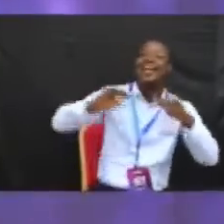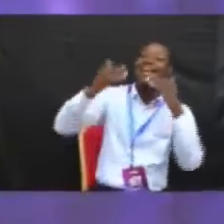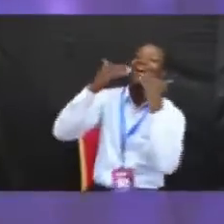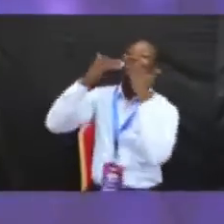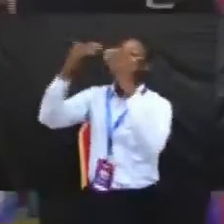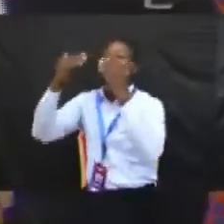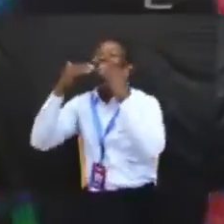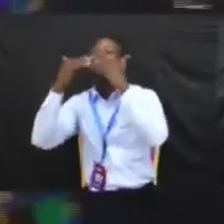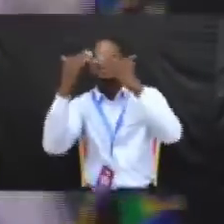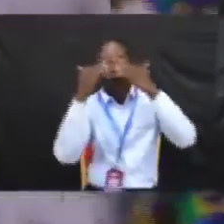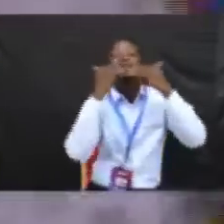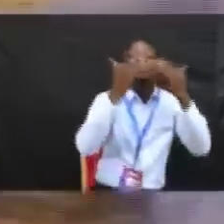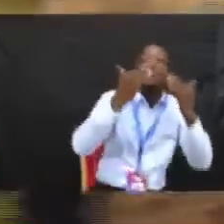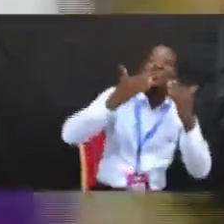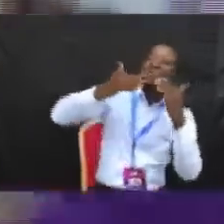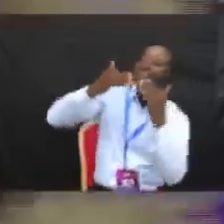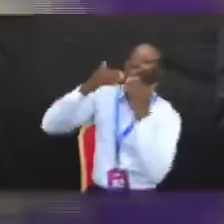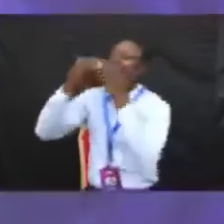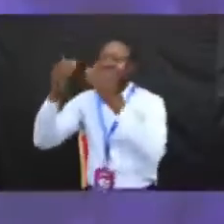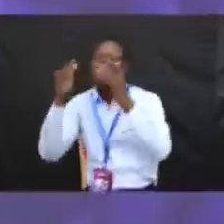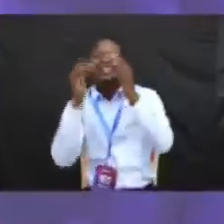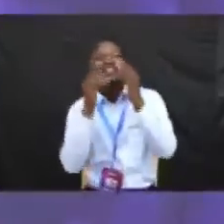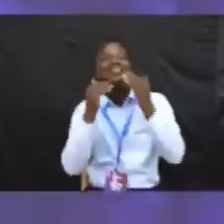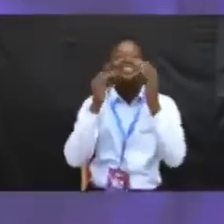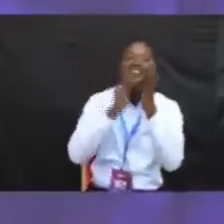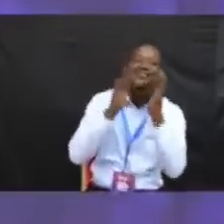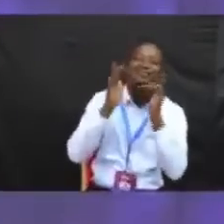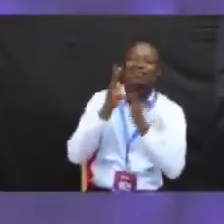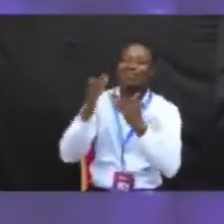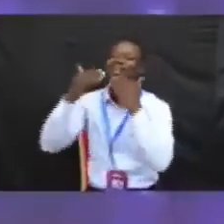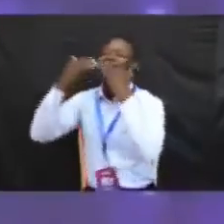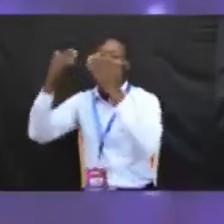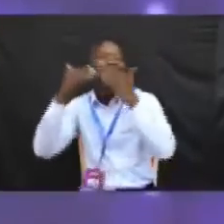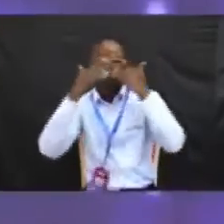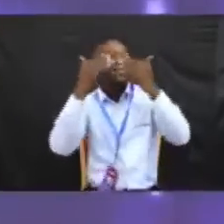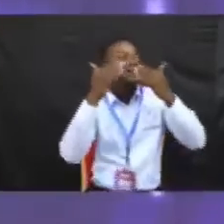story. I pray now. My